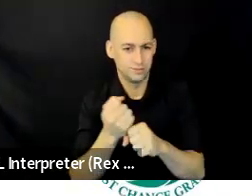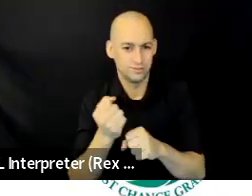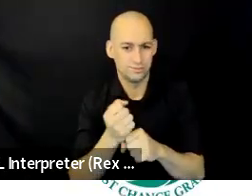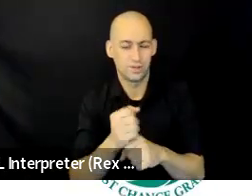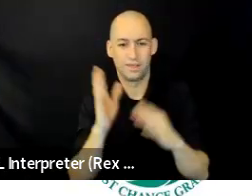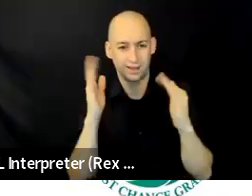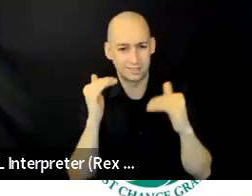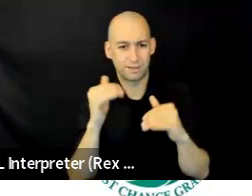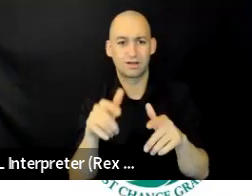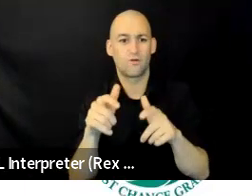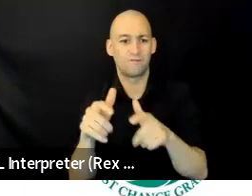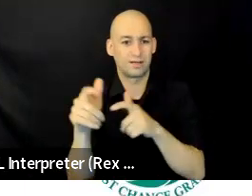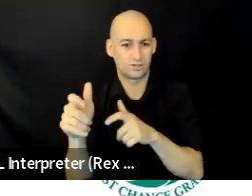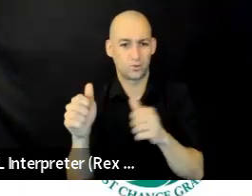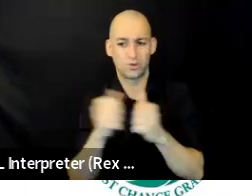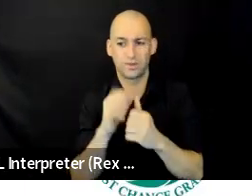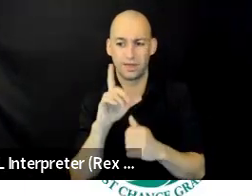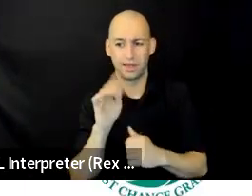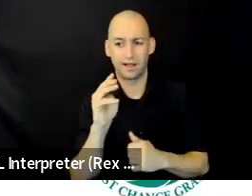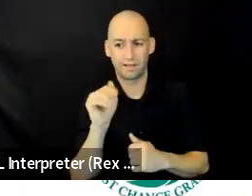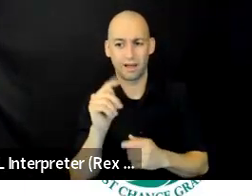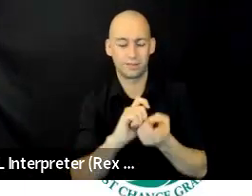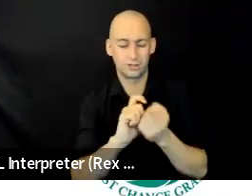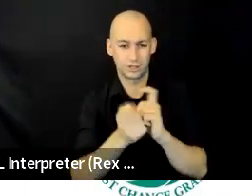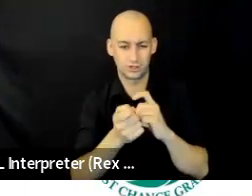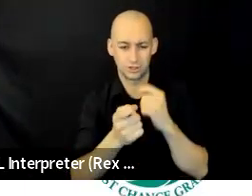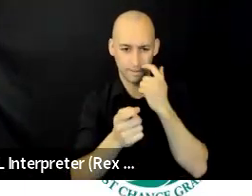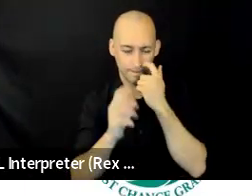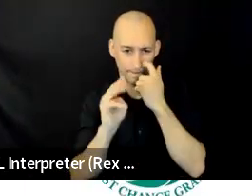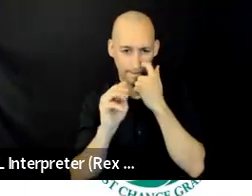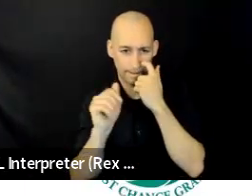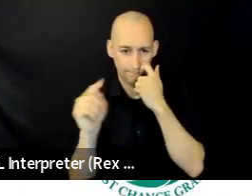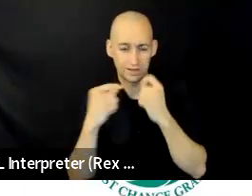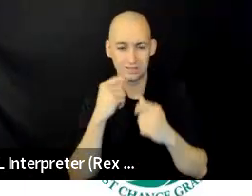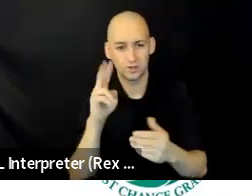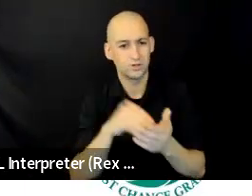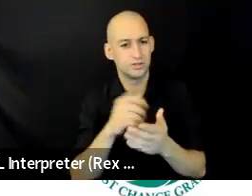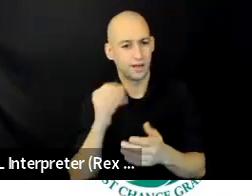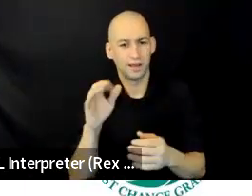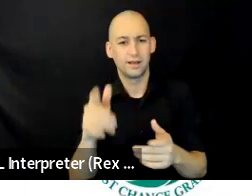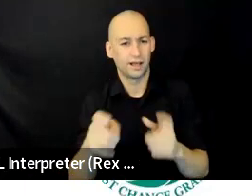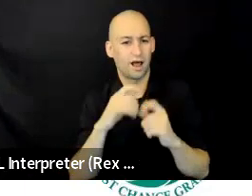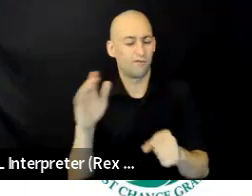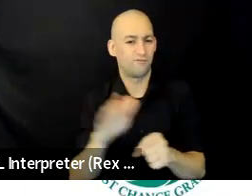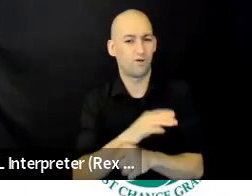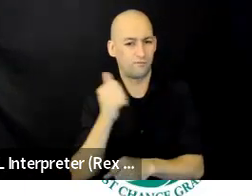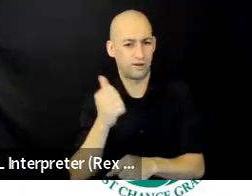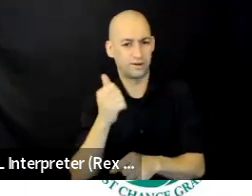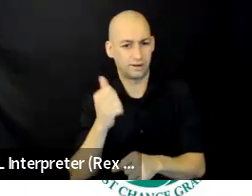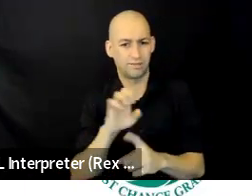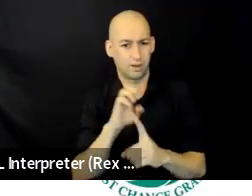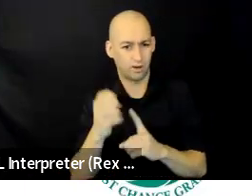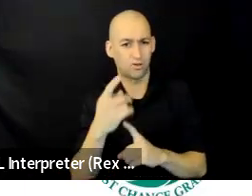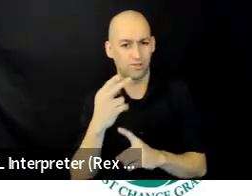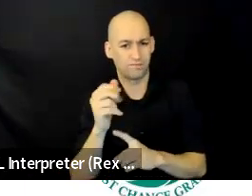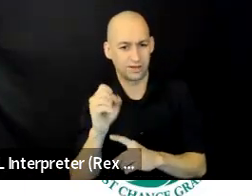things to accelerate with climate change. So as Matt mentioned, in 2019, we received full funding for the environmental phase. And fast